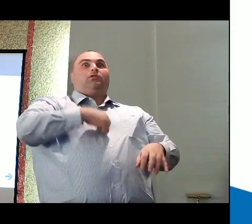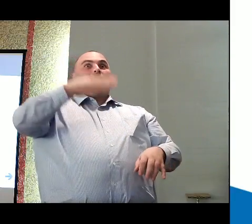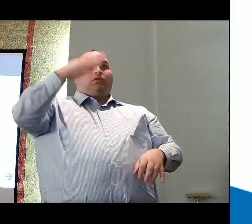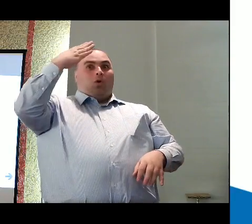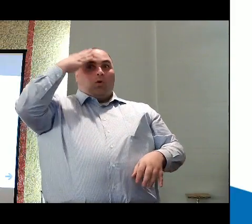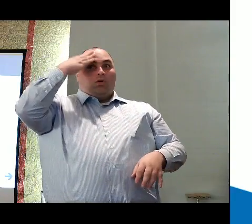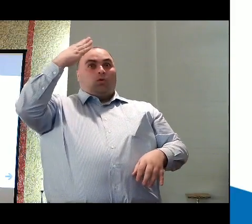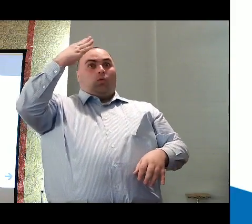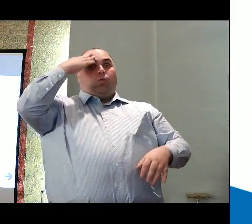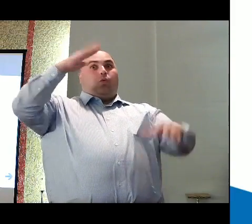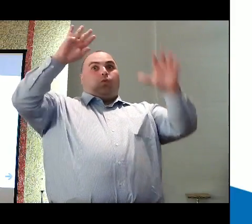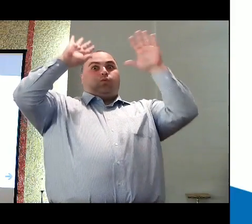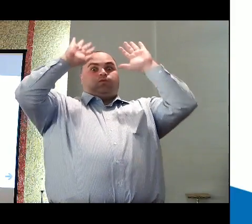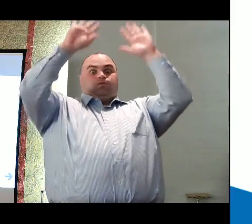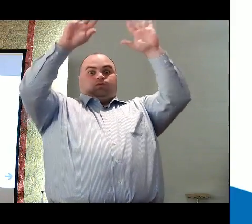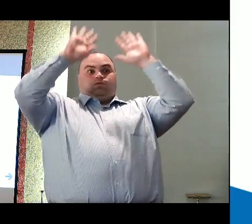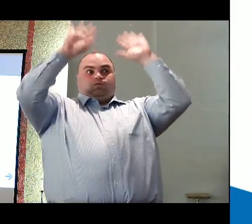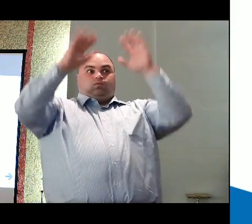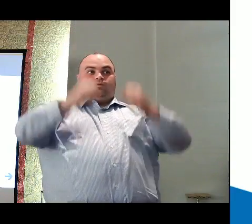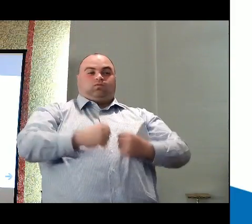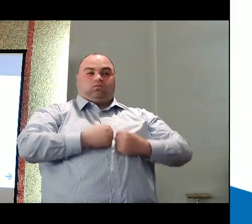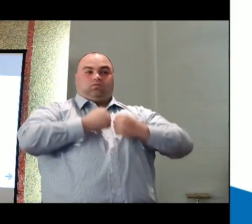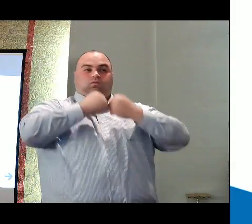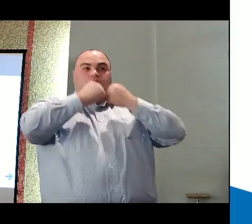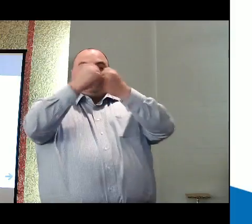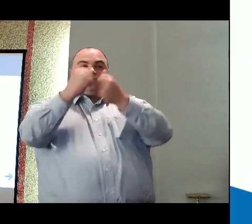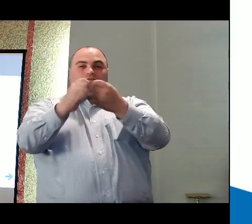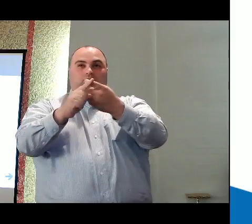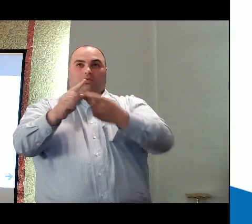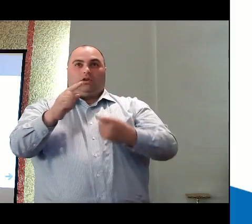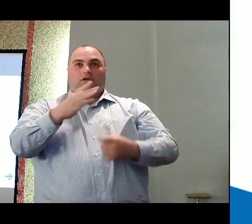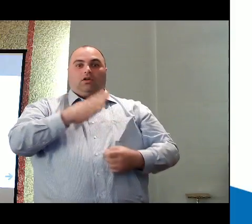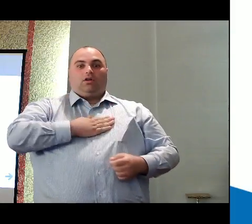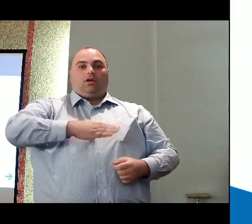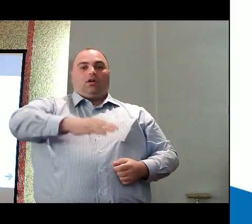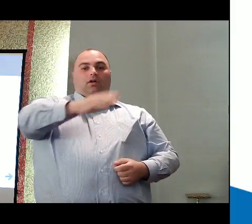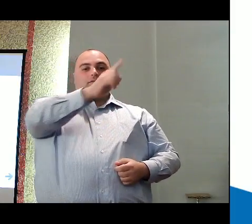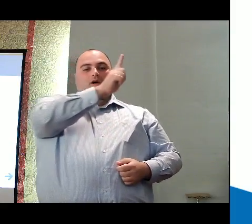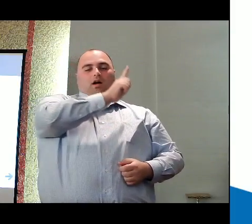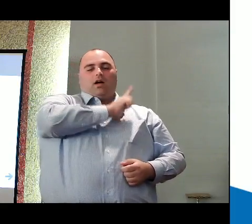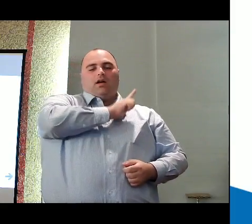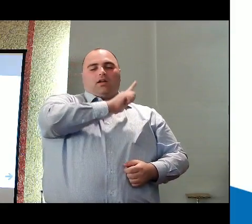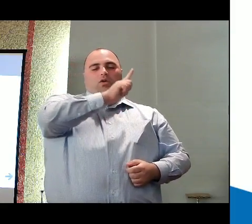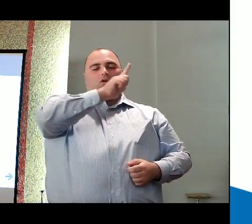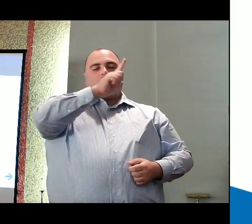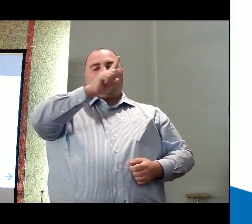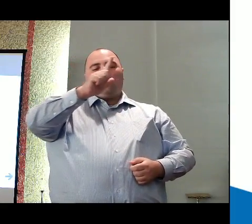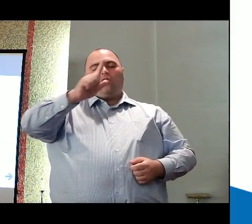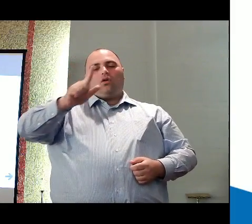a storm, I know the awesome power of my